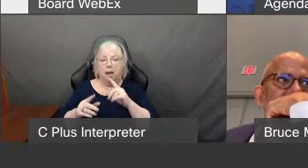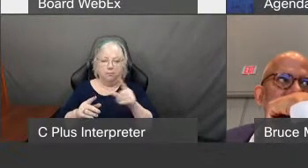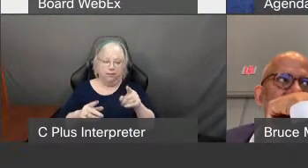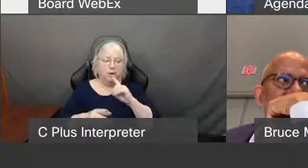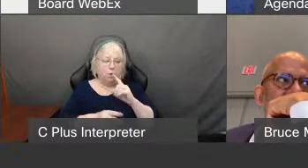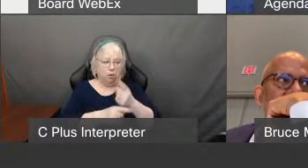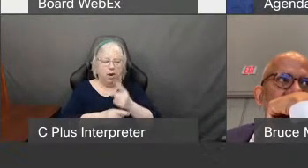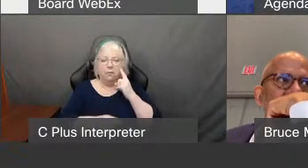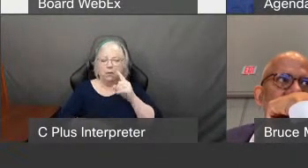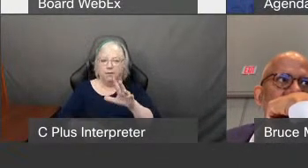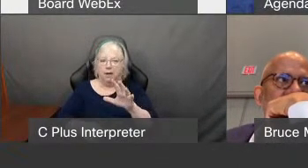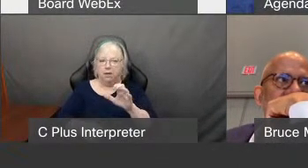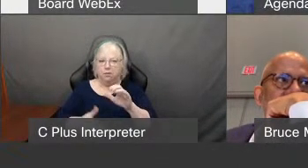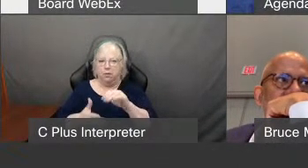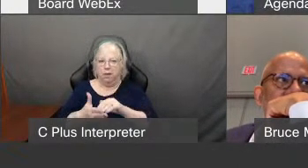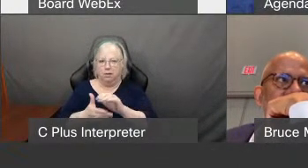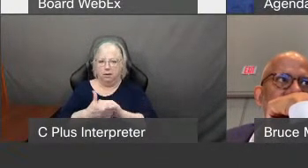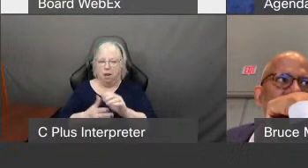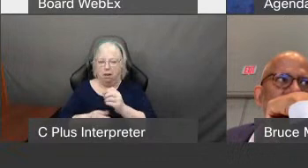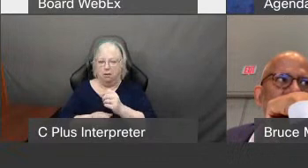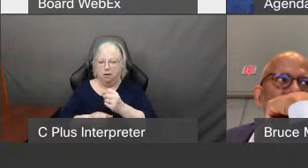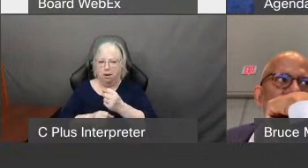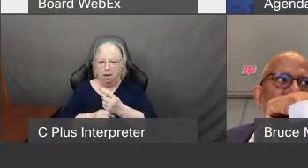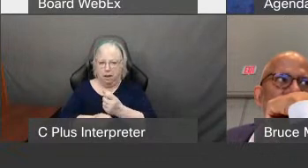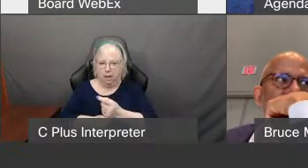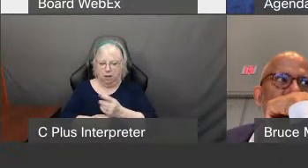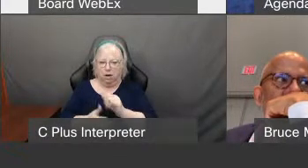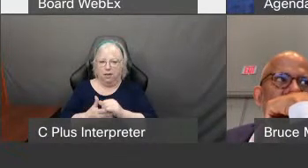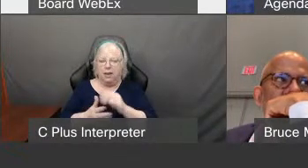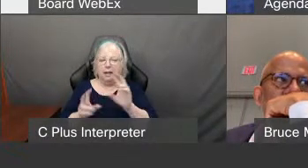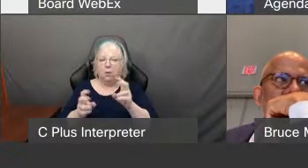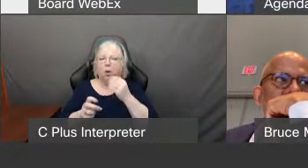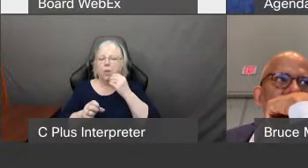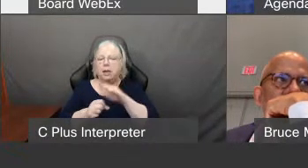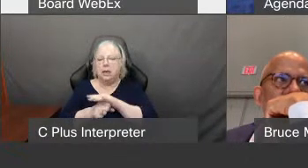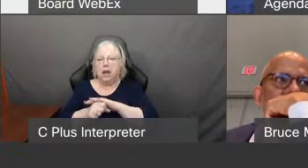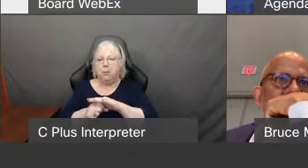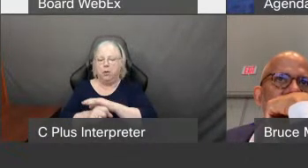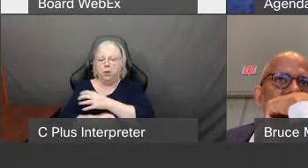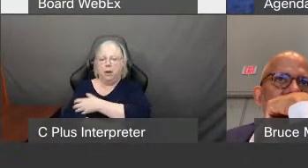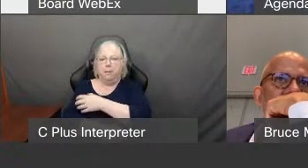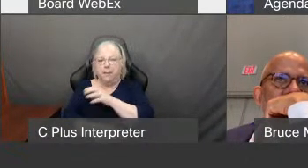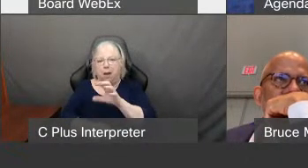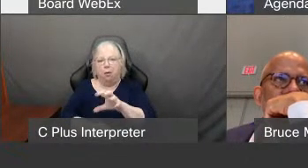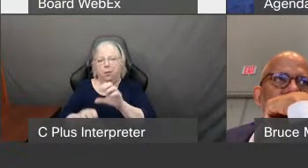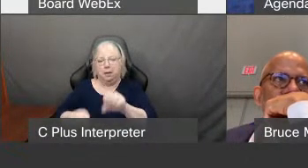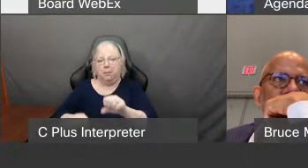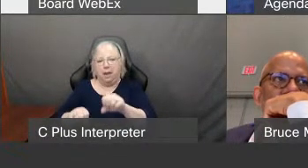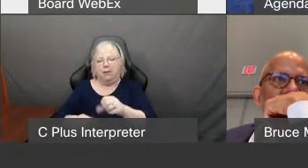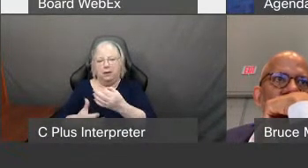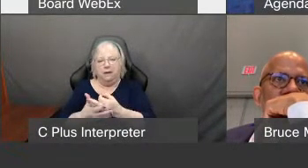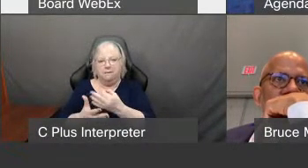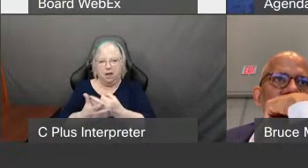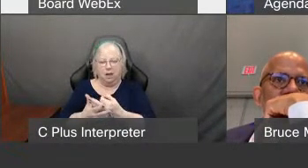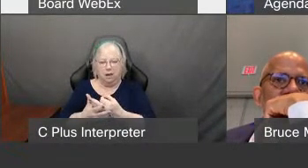the $500,000 a year. And that's, it's the Neighborhood Empowerment Capacity Fund, which